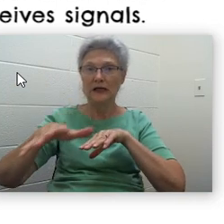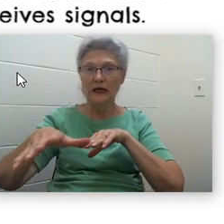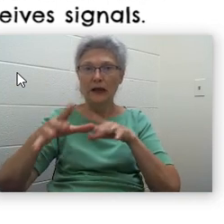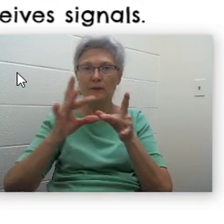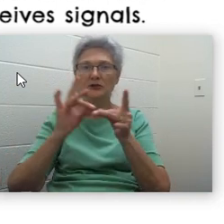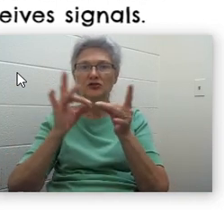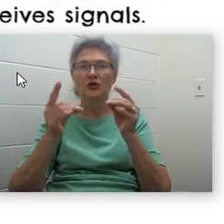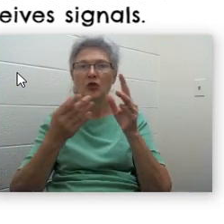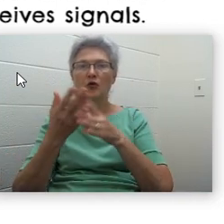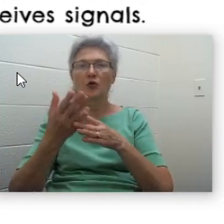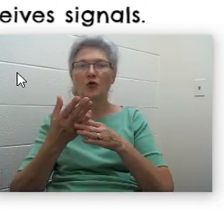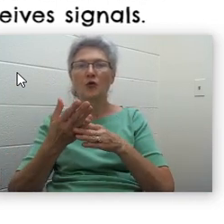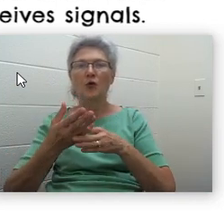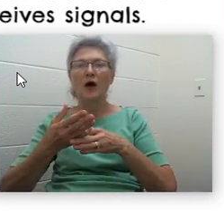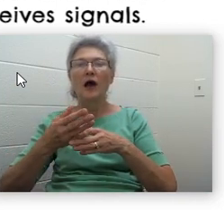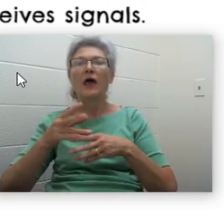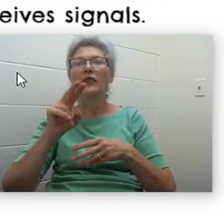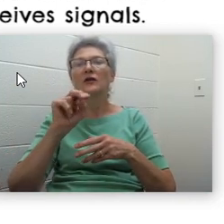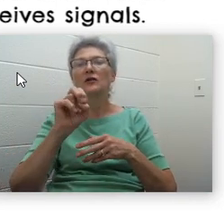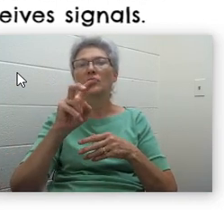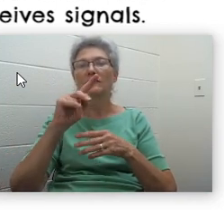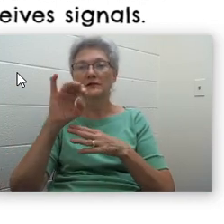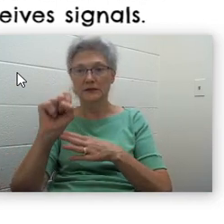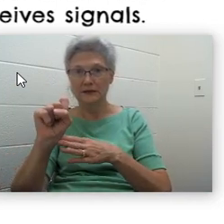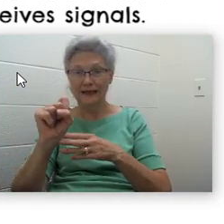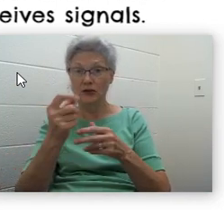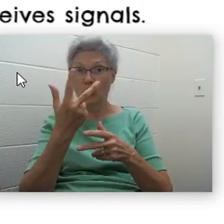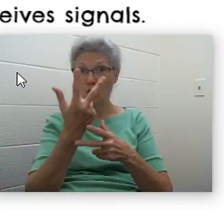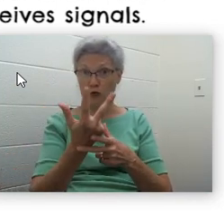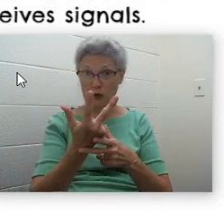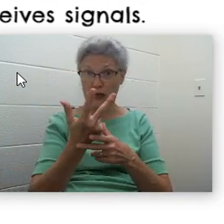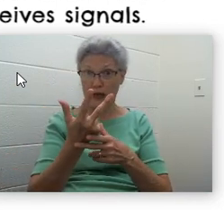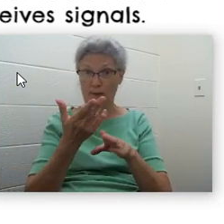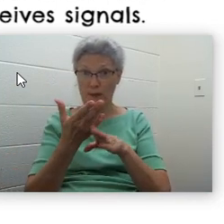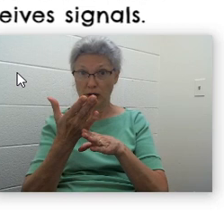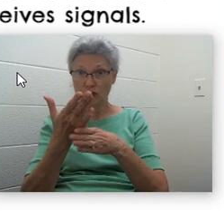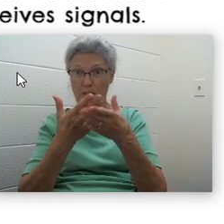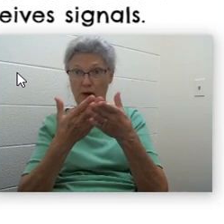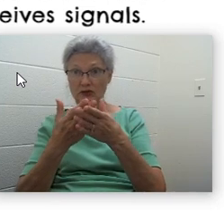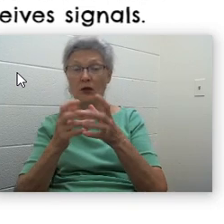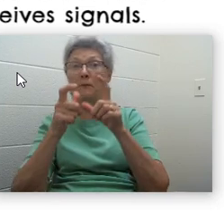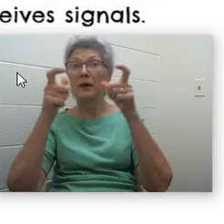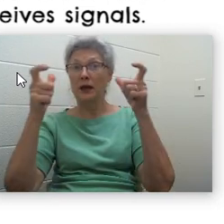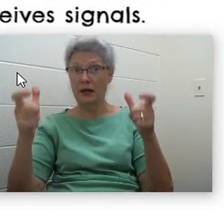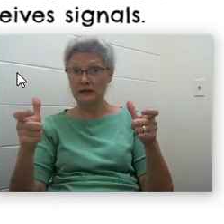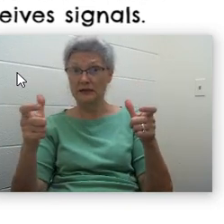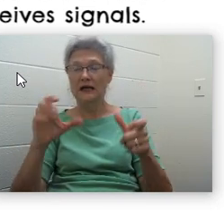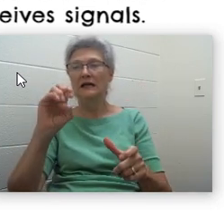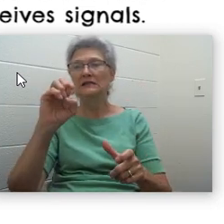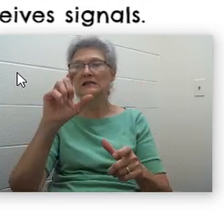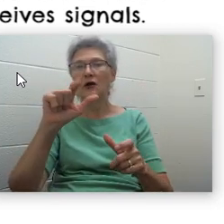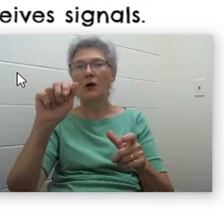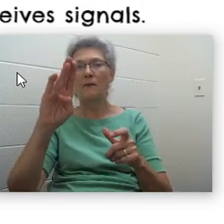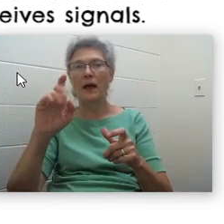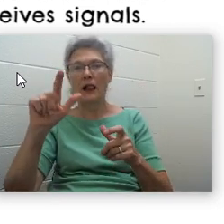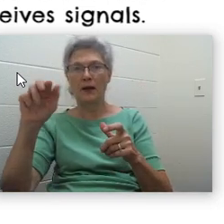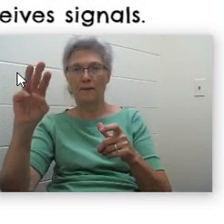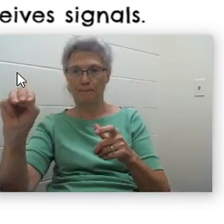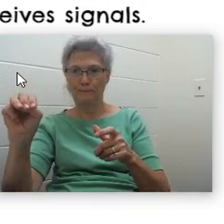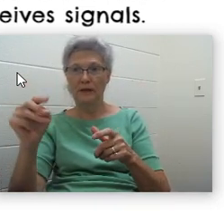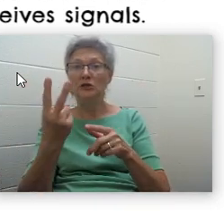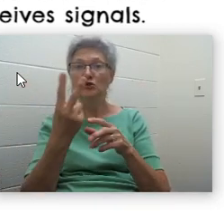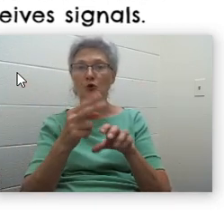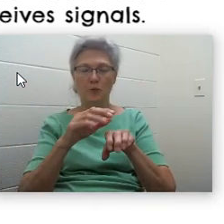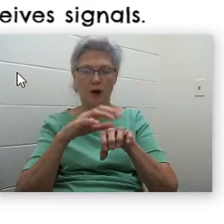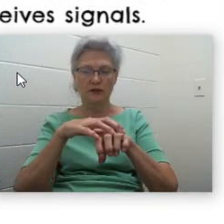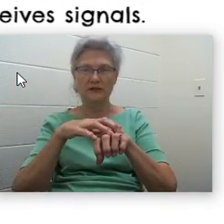through the nerves. The brain has three major parts. The biggest part is cerebellum. It has two